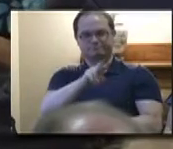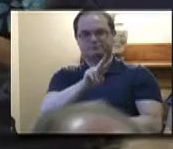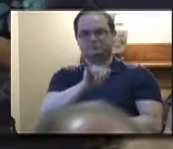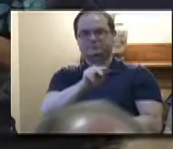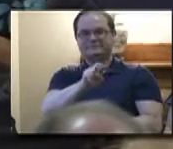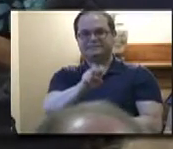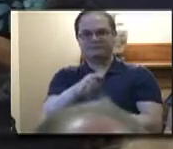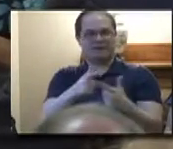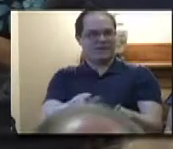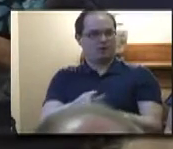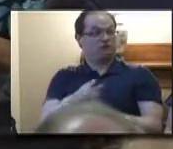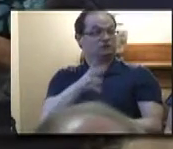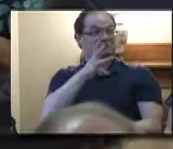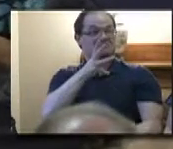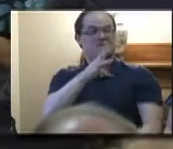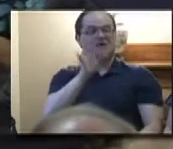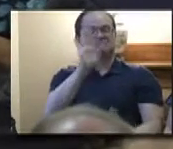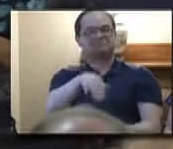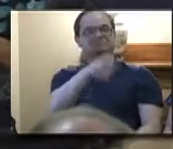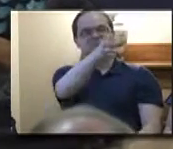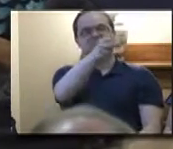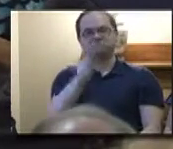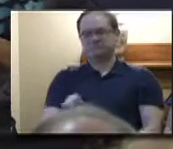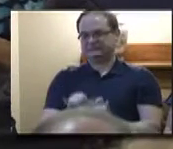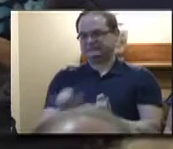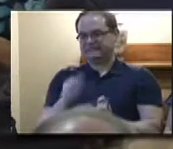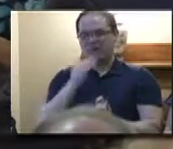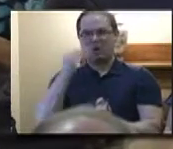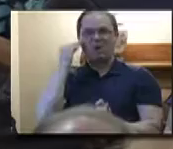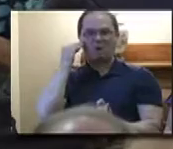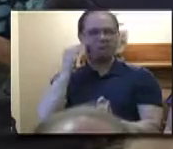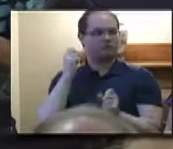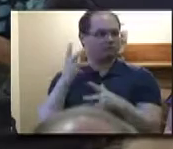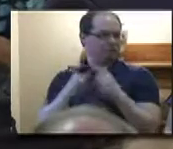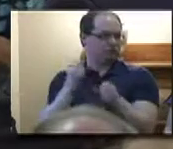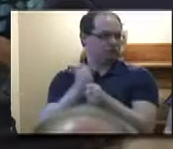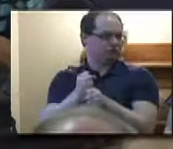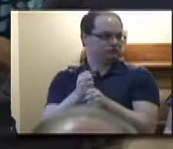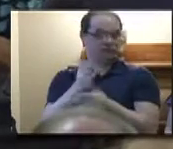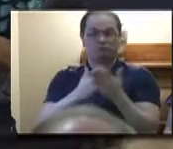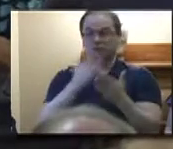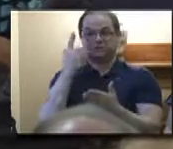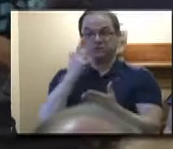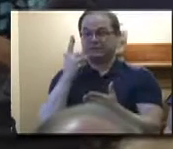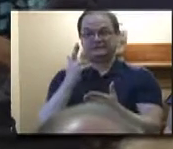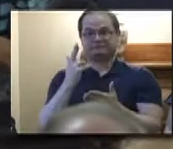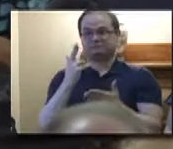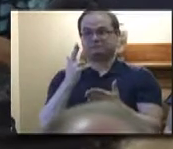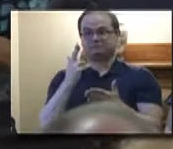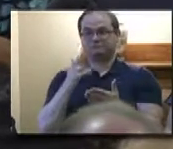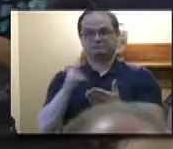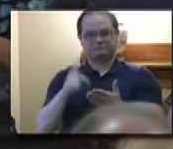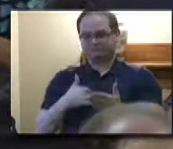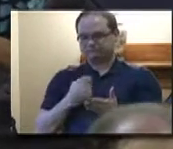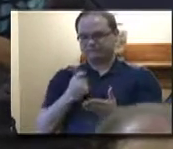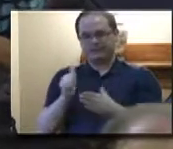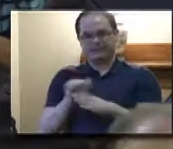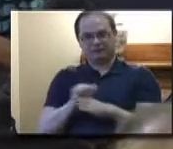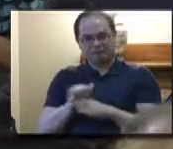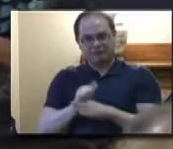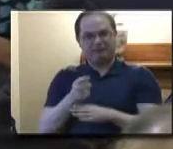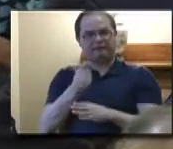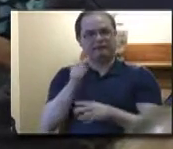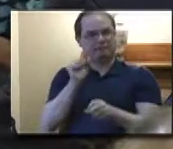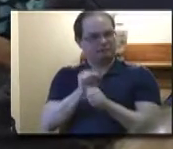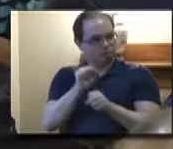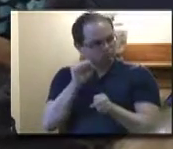mother took him out of school and kept him at home for lots of years, but for some reason he got this training and he got this